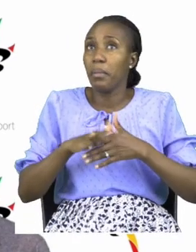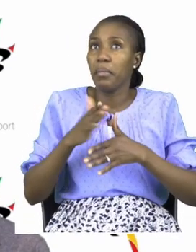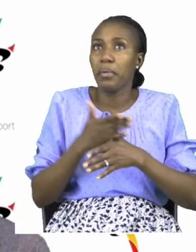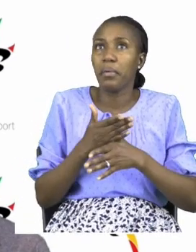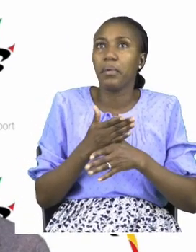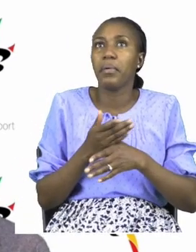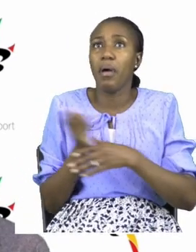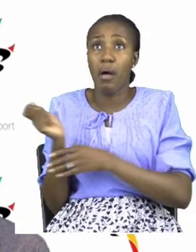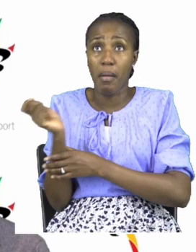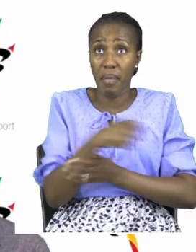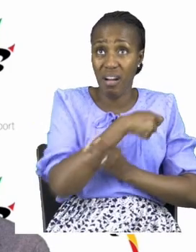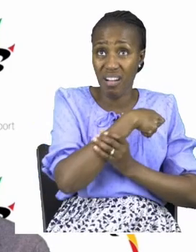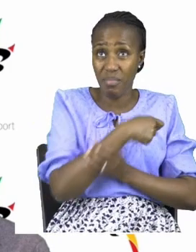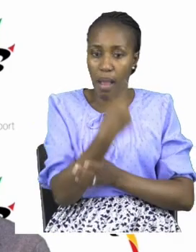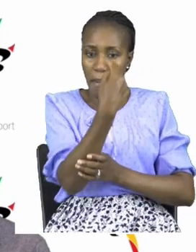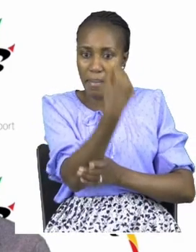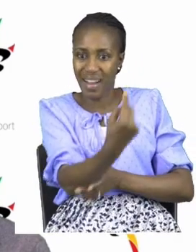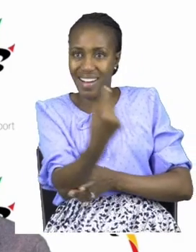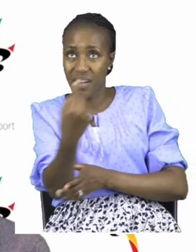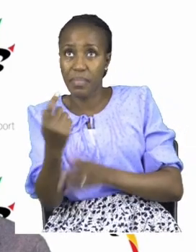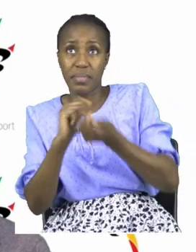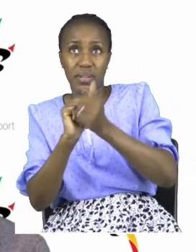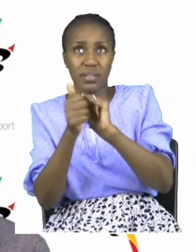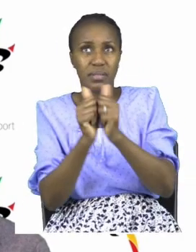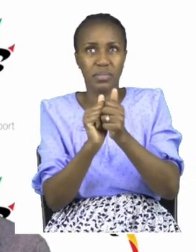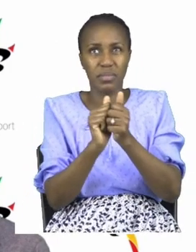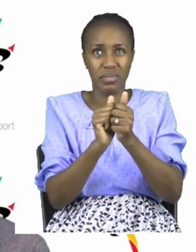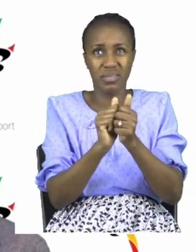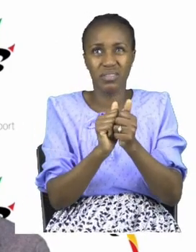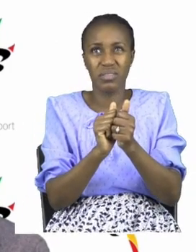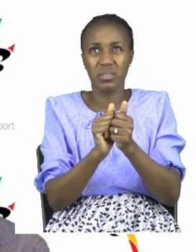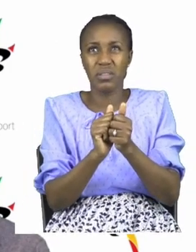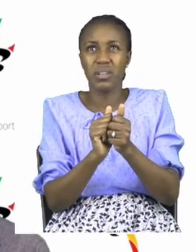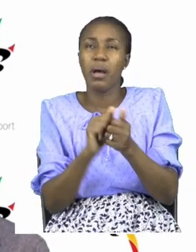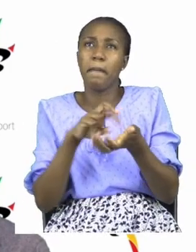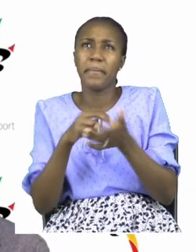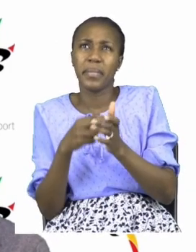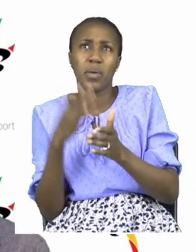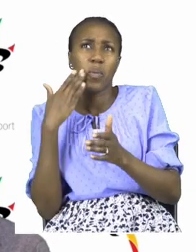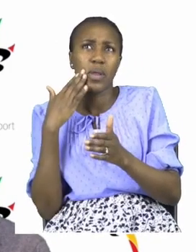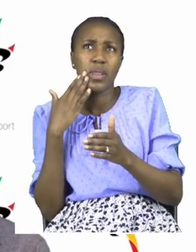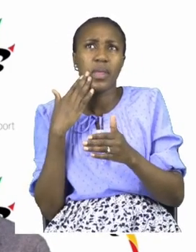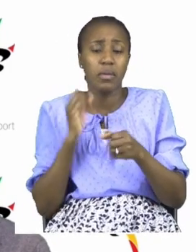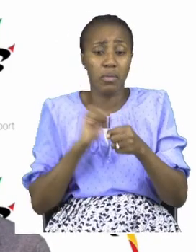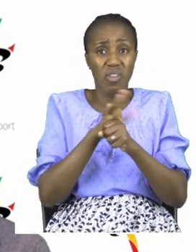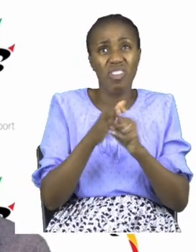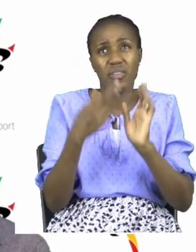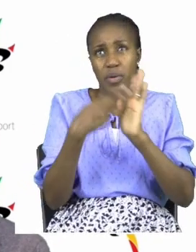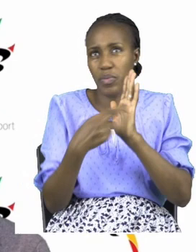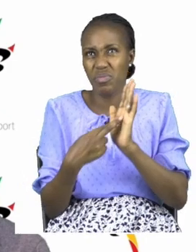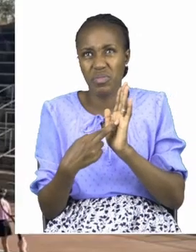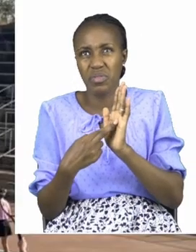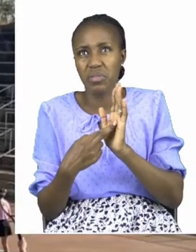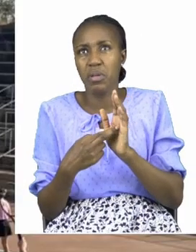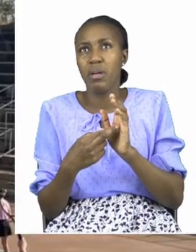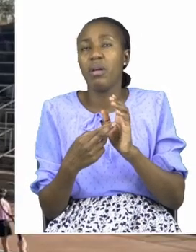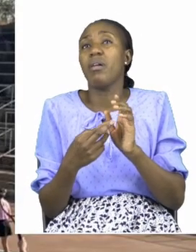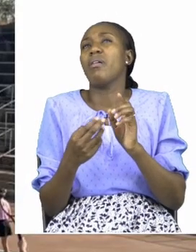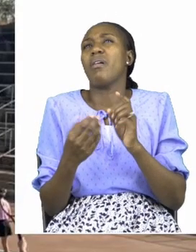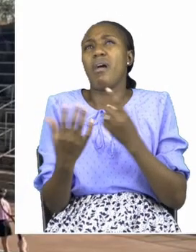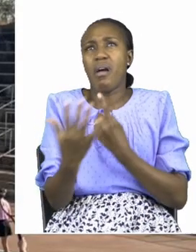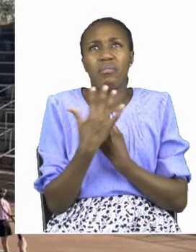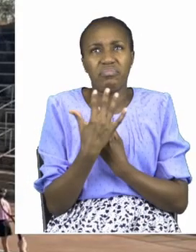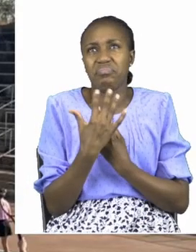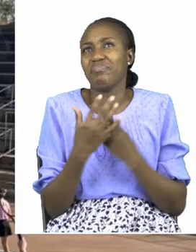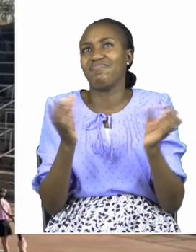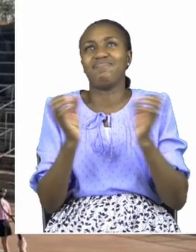individual sports, we were not really affected by some of the restrictions that was in